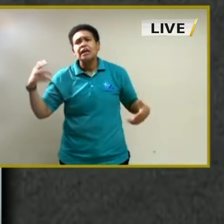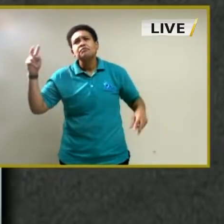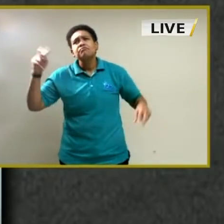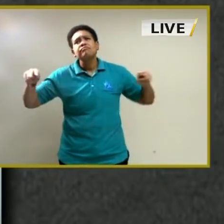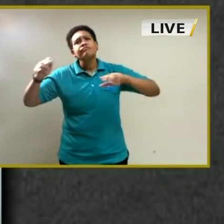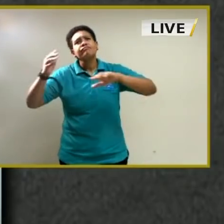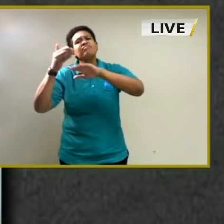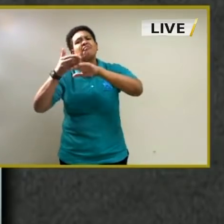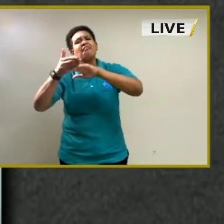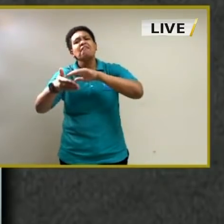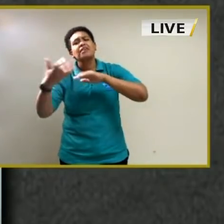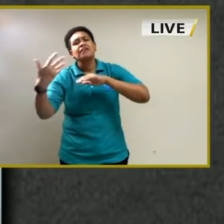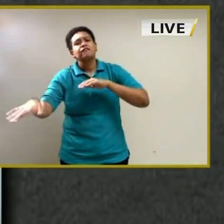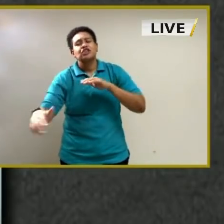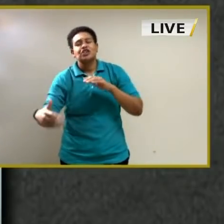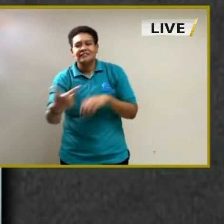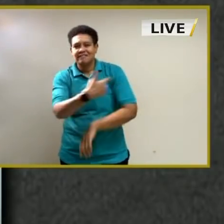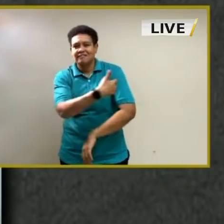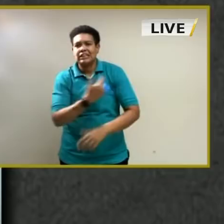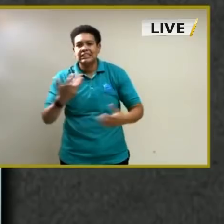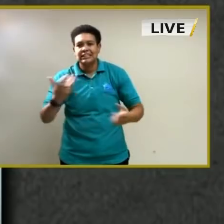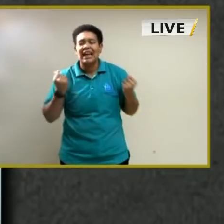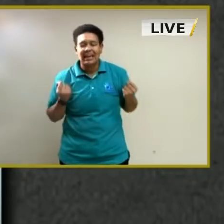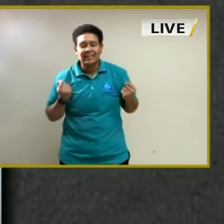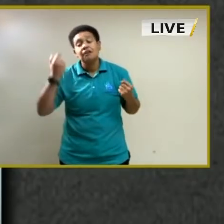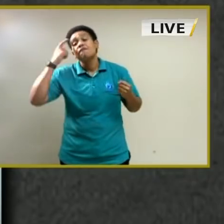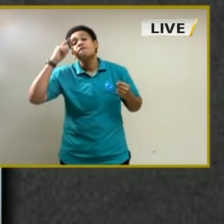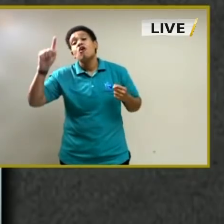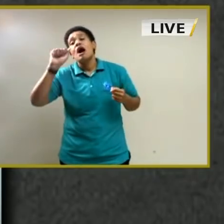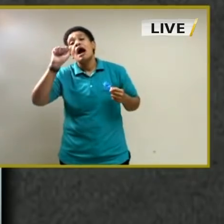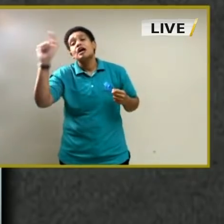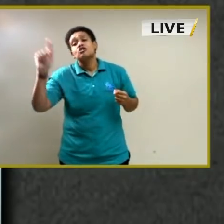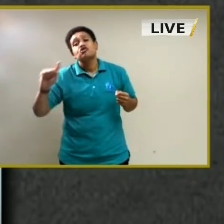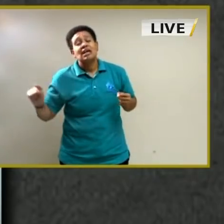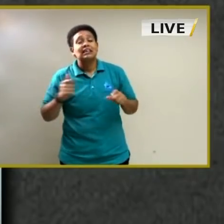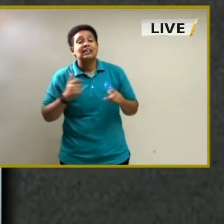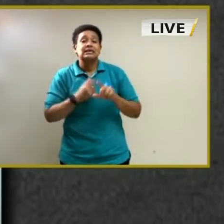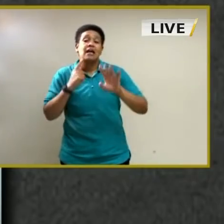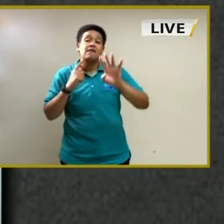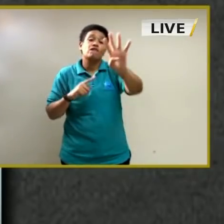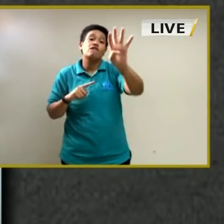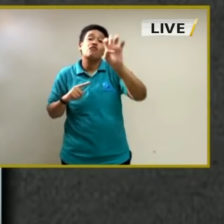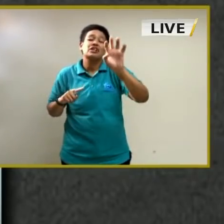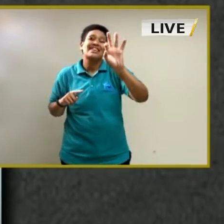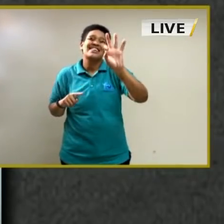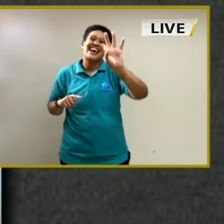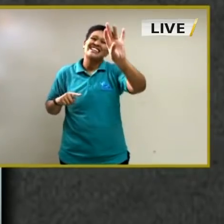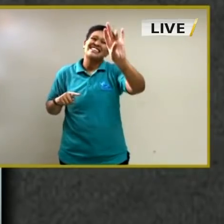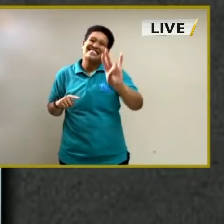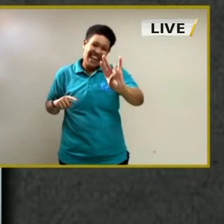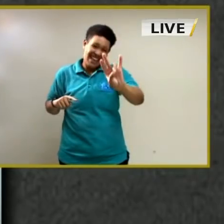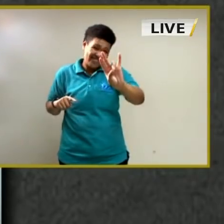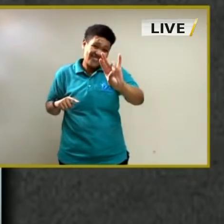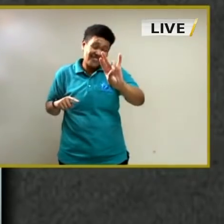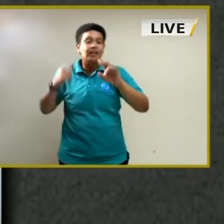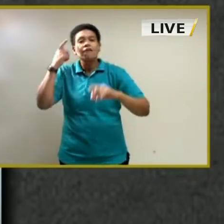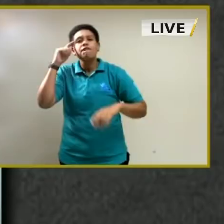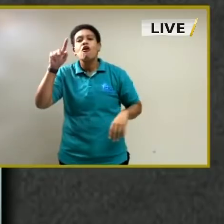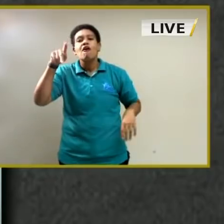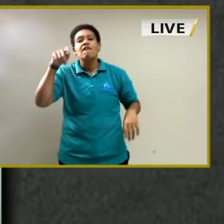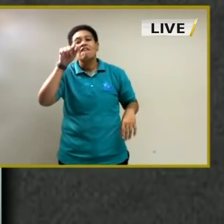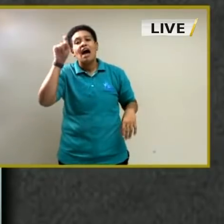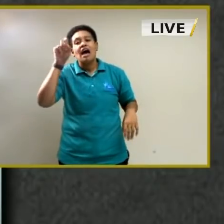after vaccination. For AstraZeneca, it's 497, for